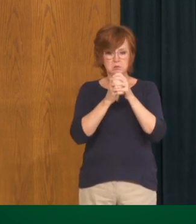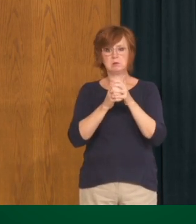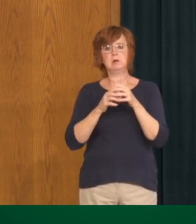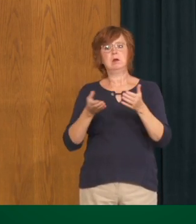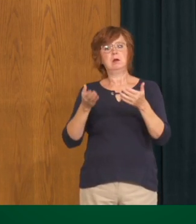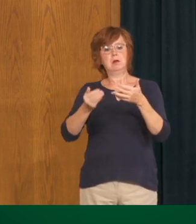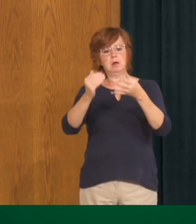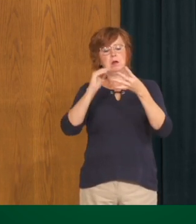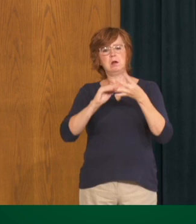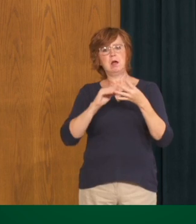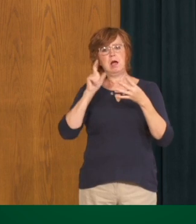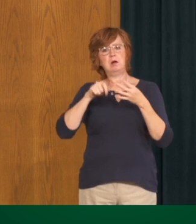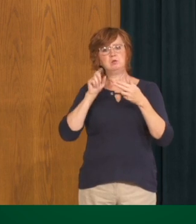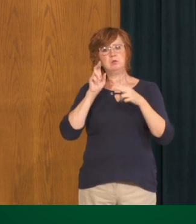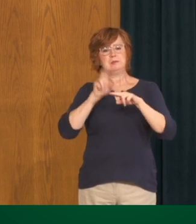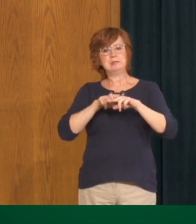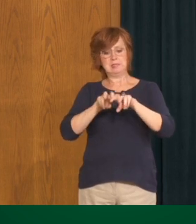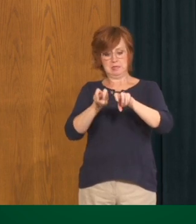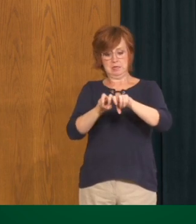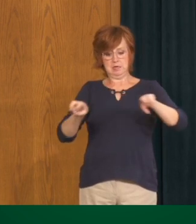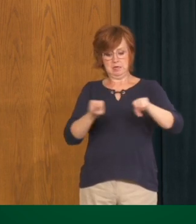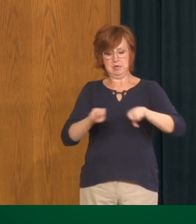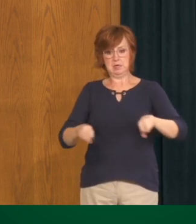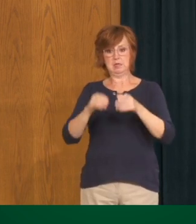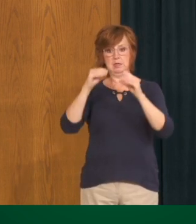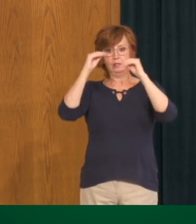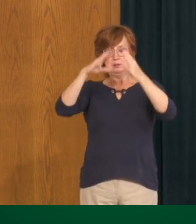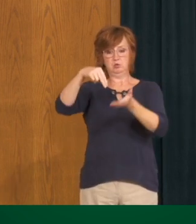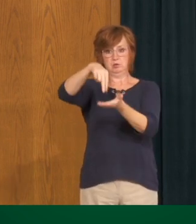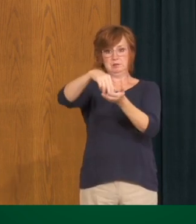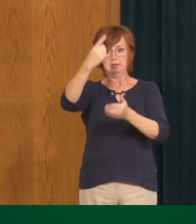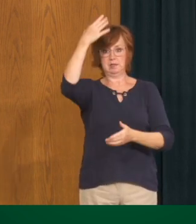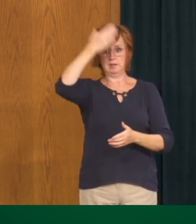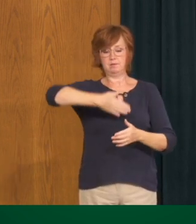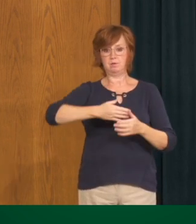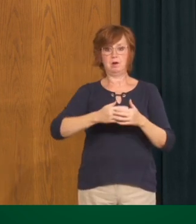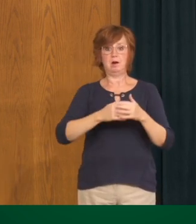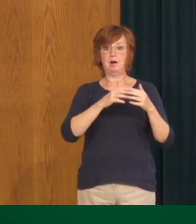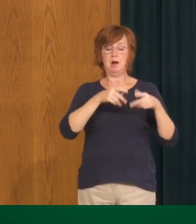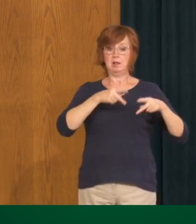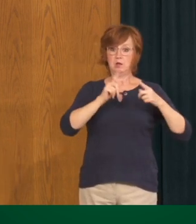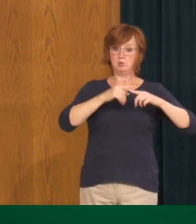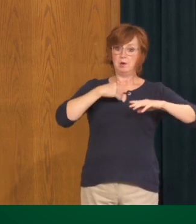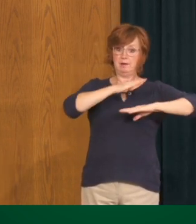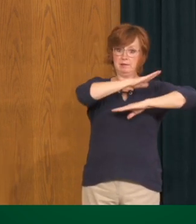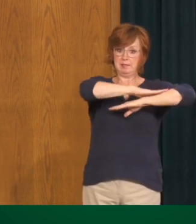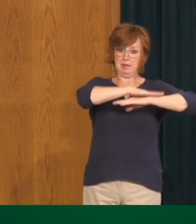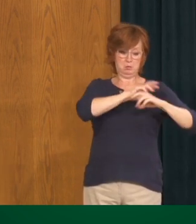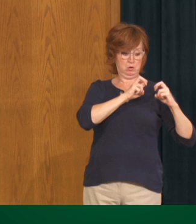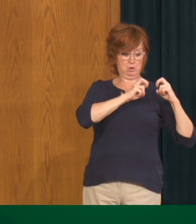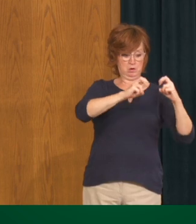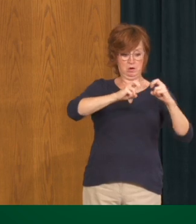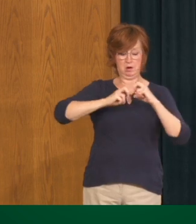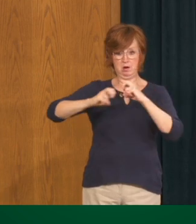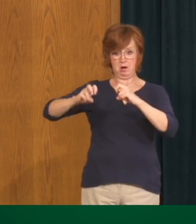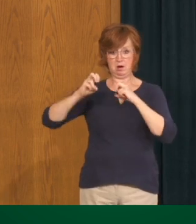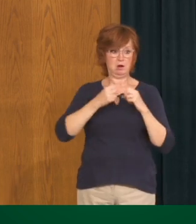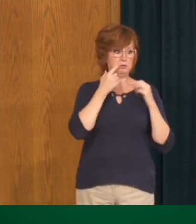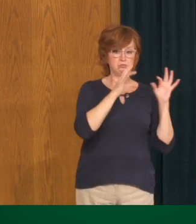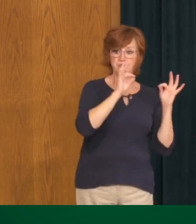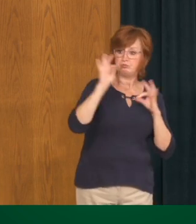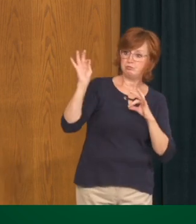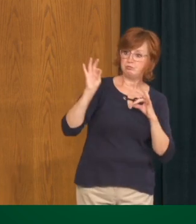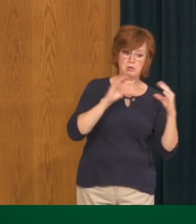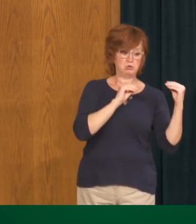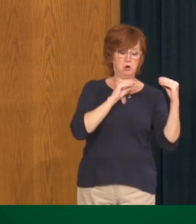any exceptions will be identified by school divisions for approval by public health, and staggered start times, breaks, and end times wherever